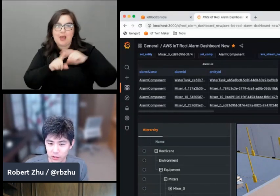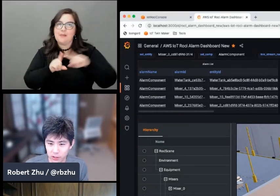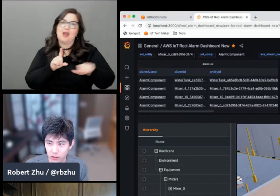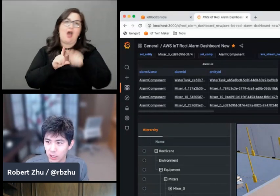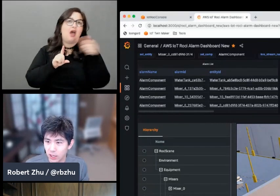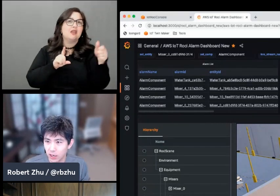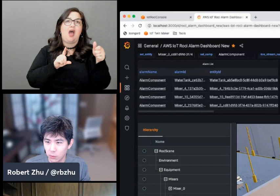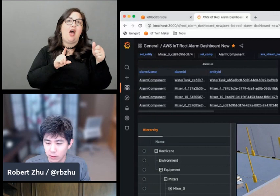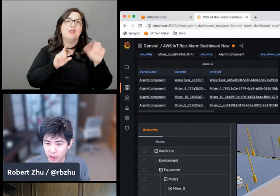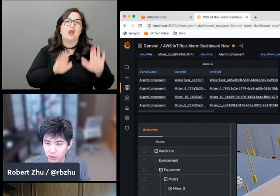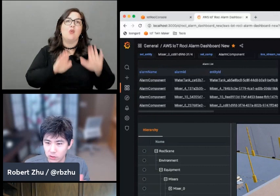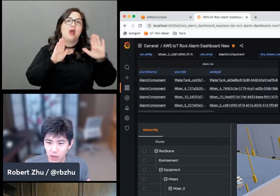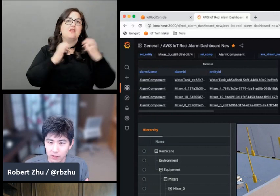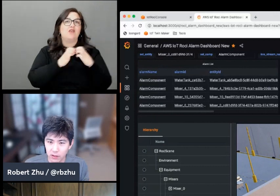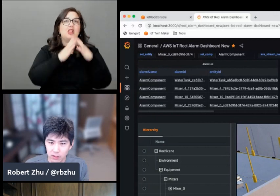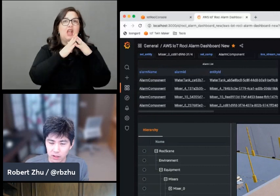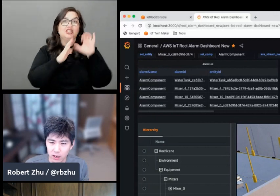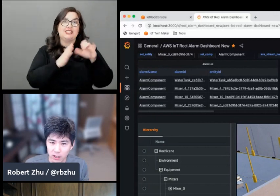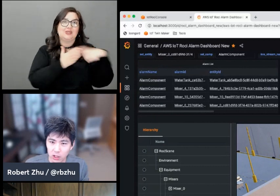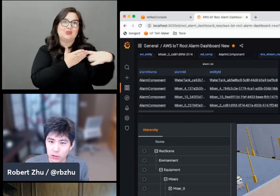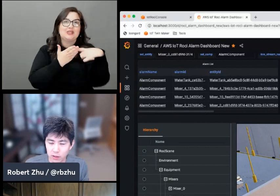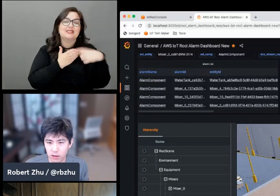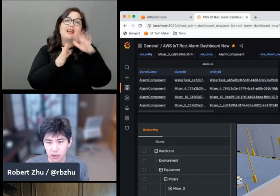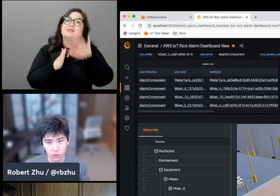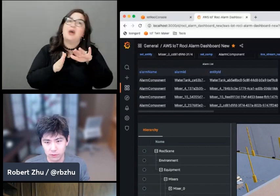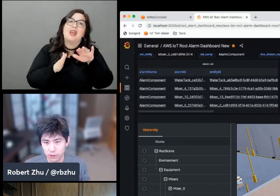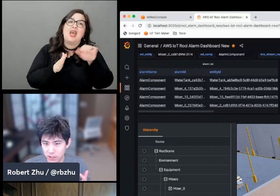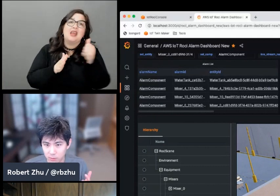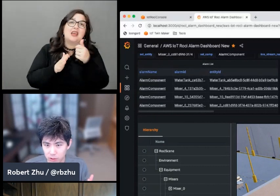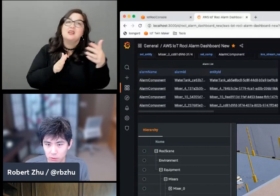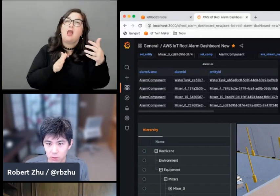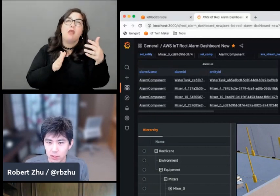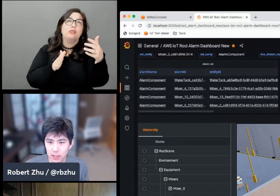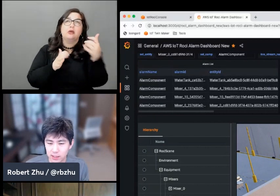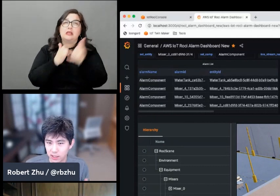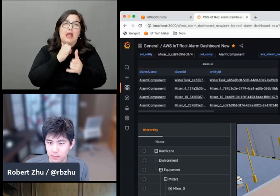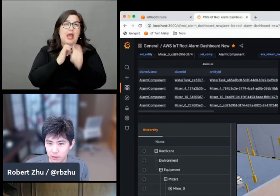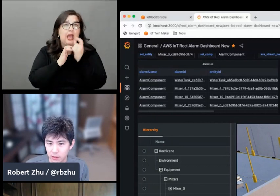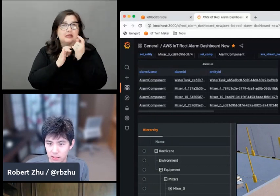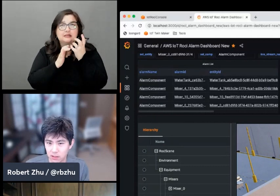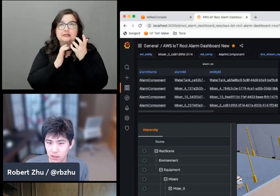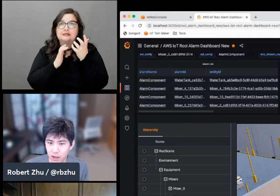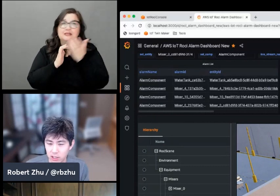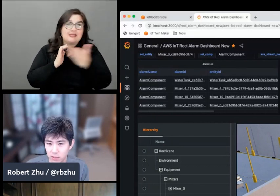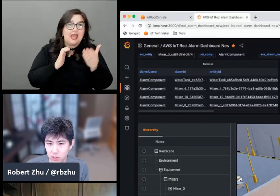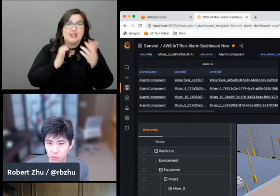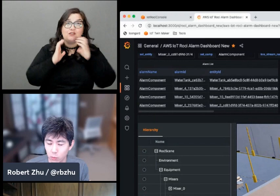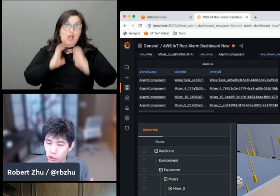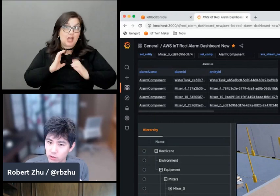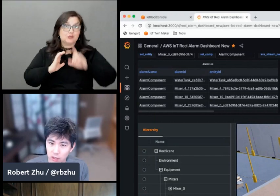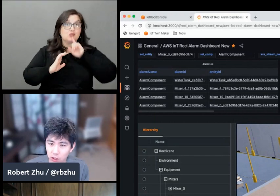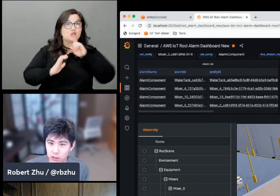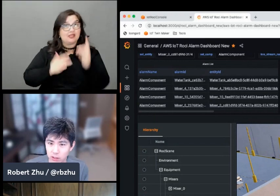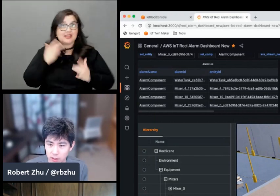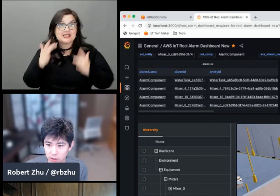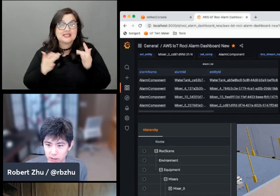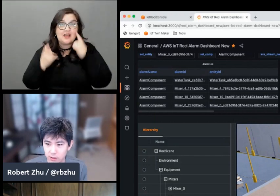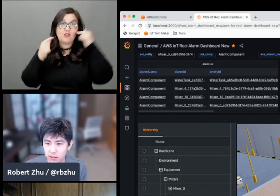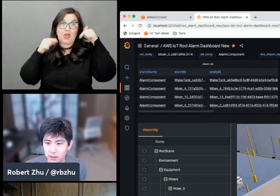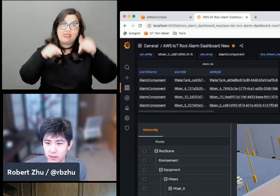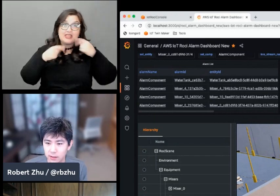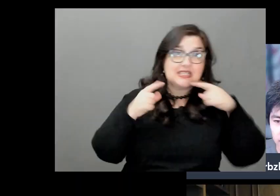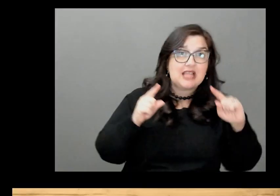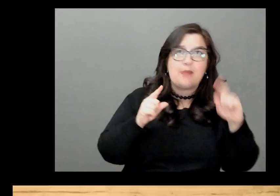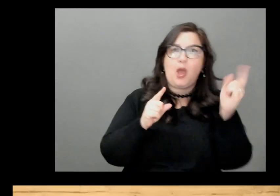need to cover. So with that, do you have any other closing thoughts, or for customers who are really excited about this announcement, where should they go to get